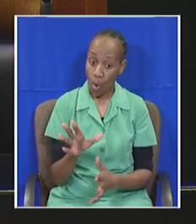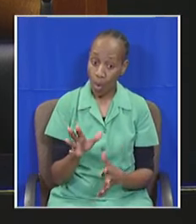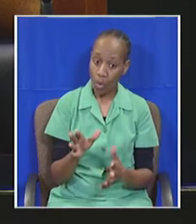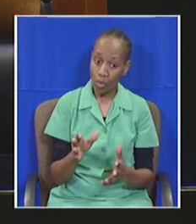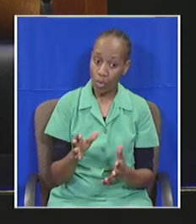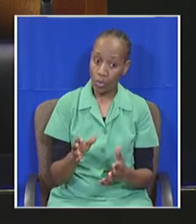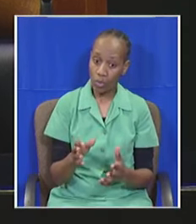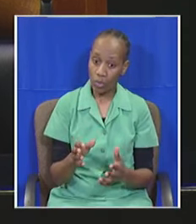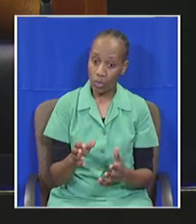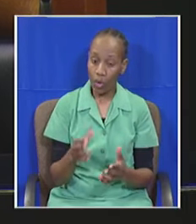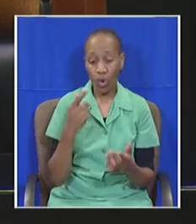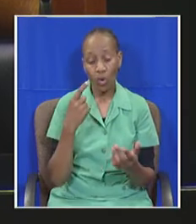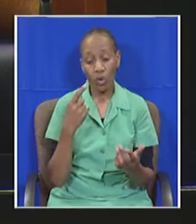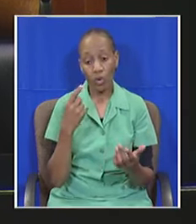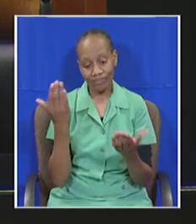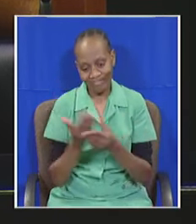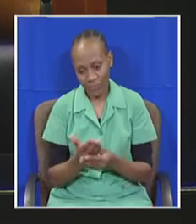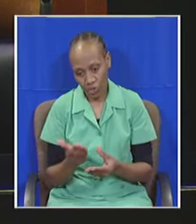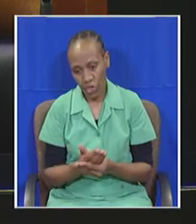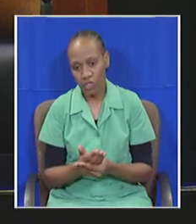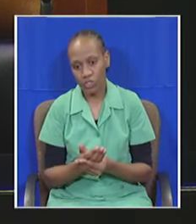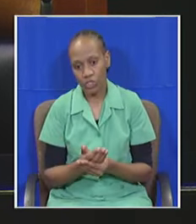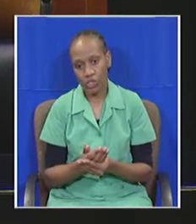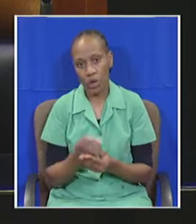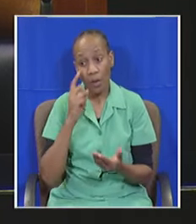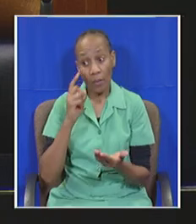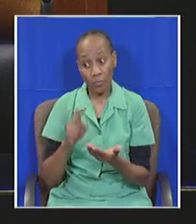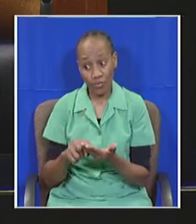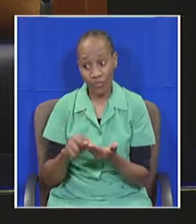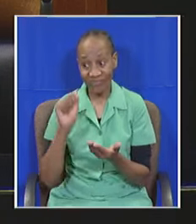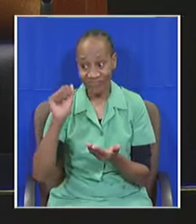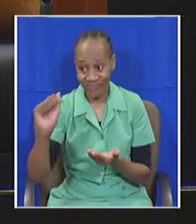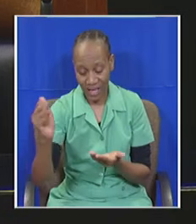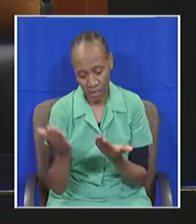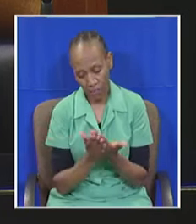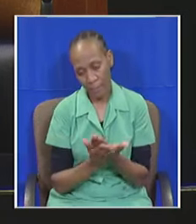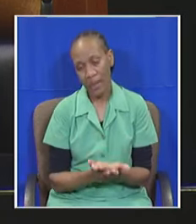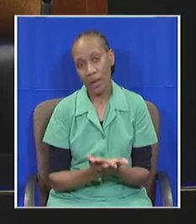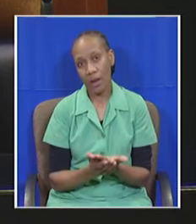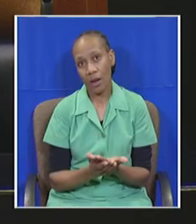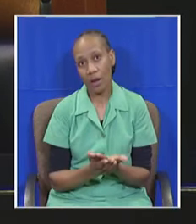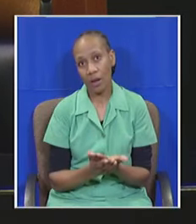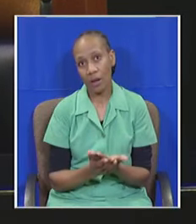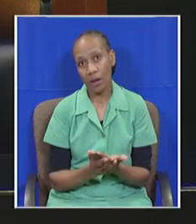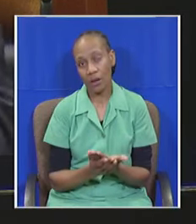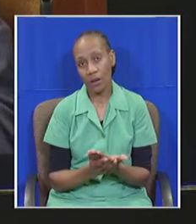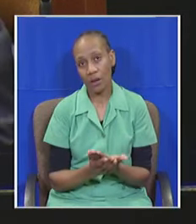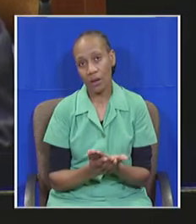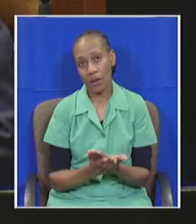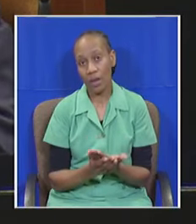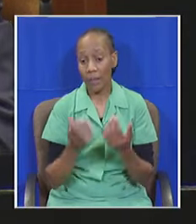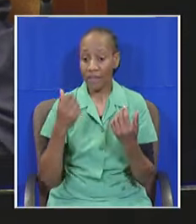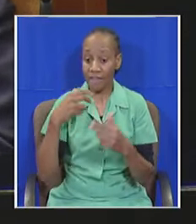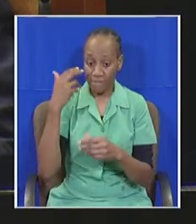properly substantiated charge that, in the opinion of the Speaker, prima facie warrants consideration by the